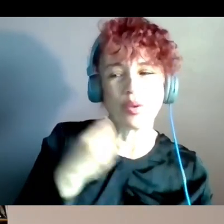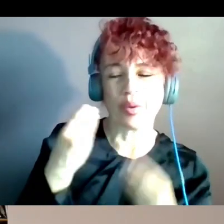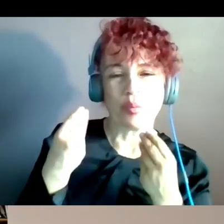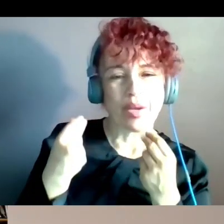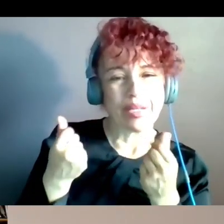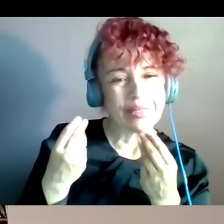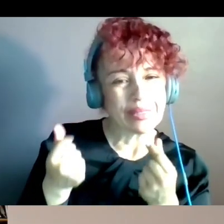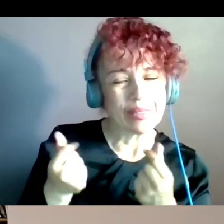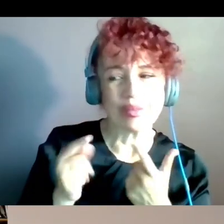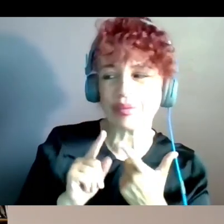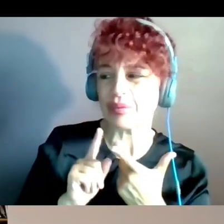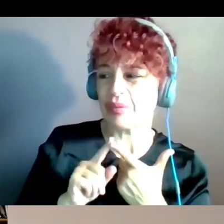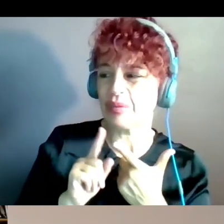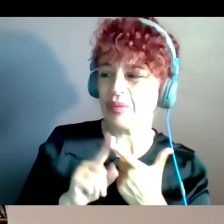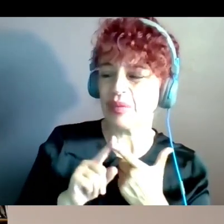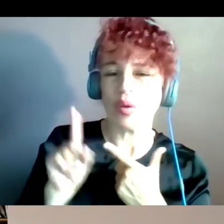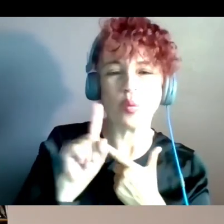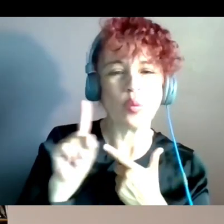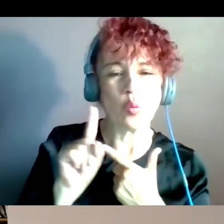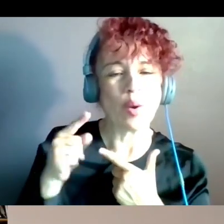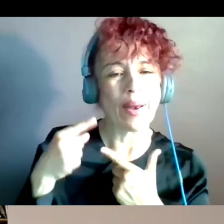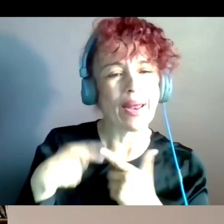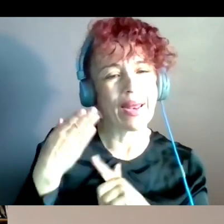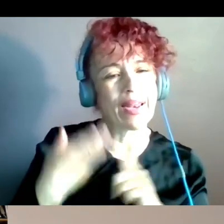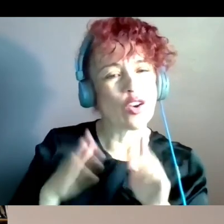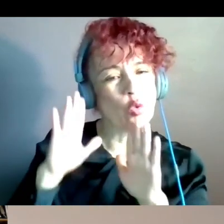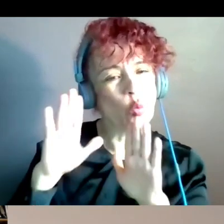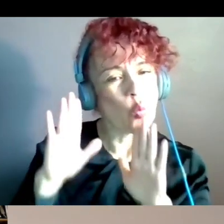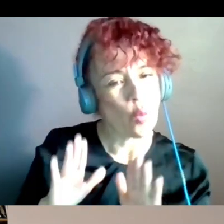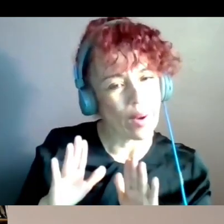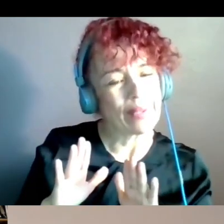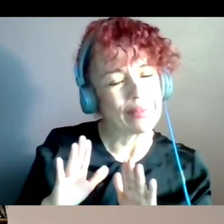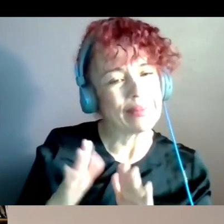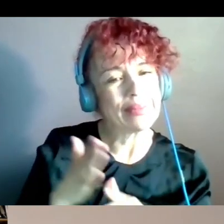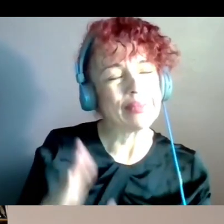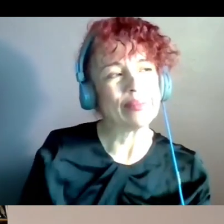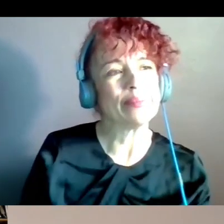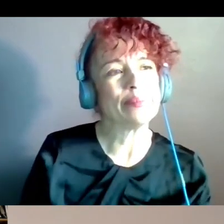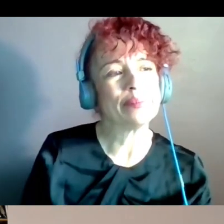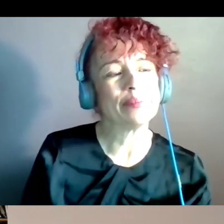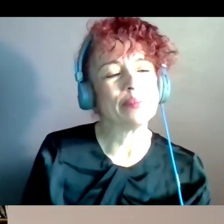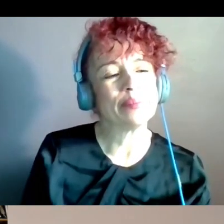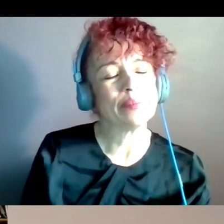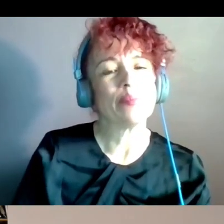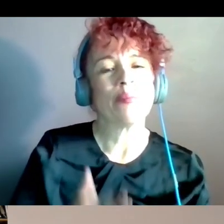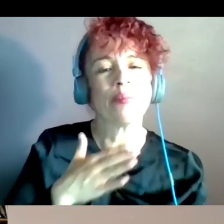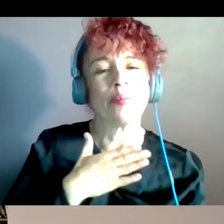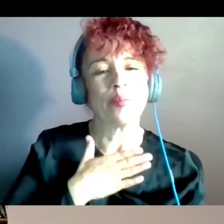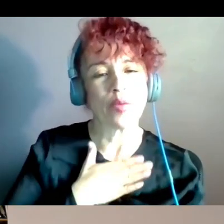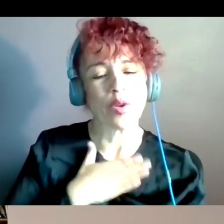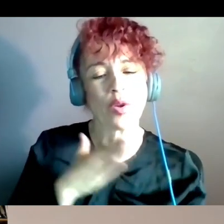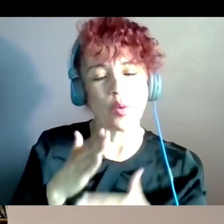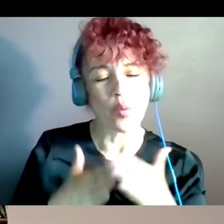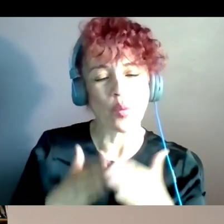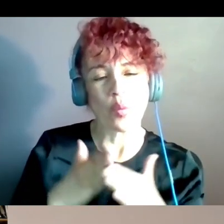and where I am in the sort of the greater scheme of things, right? My wood carving